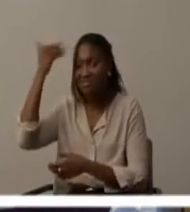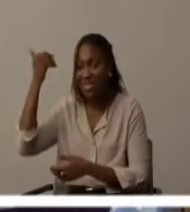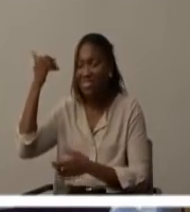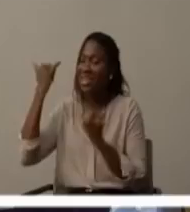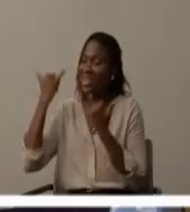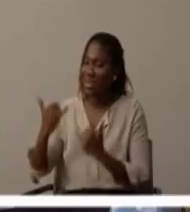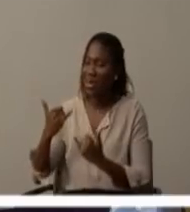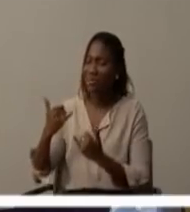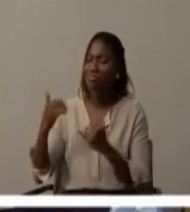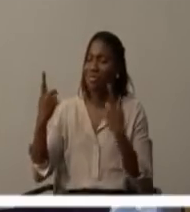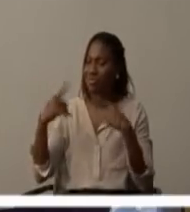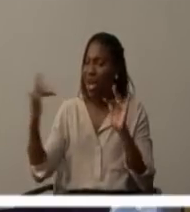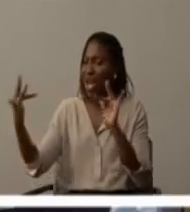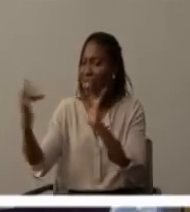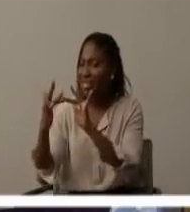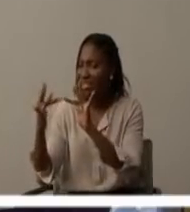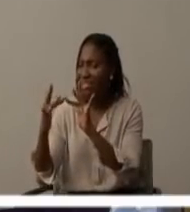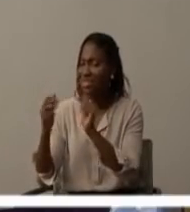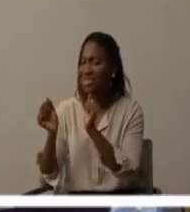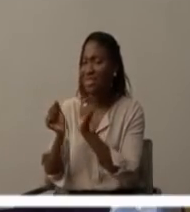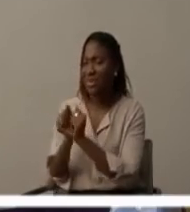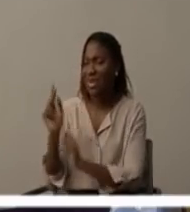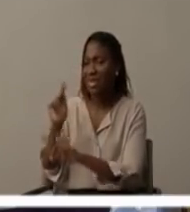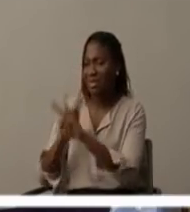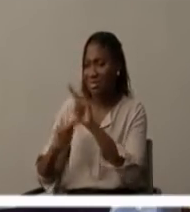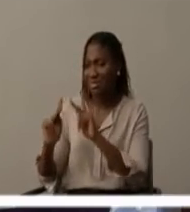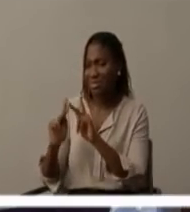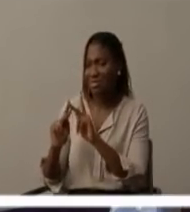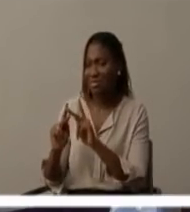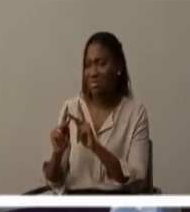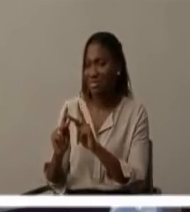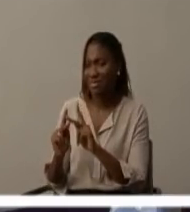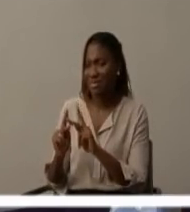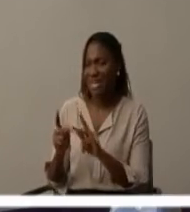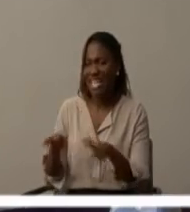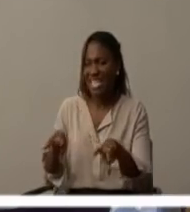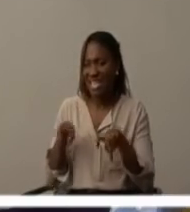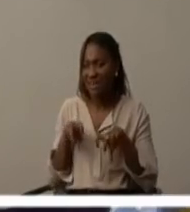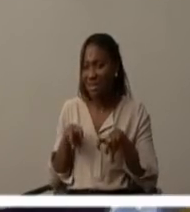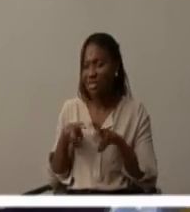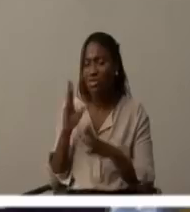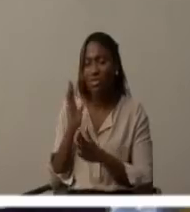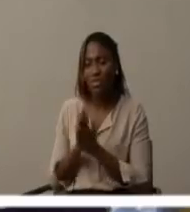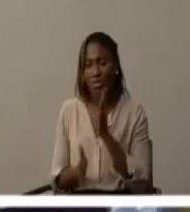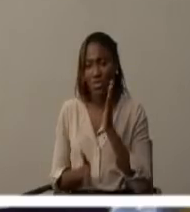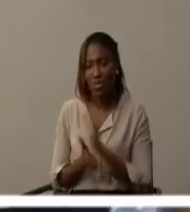Just roll that stone away. Well, let's roll the stone of selfishness away now.